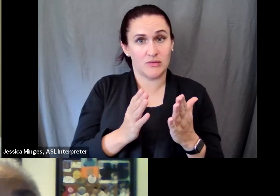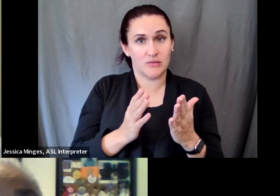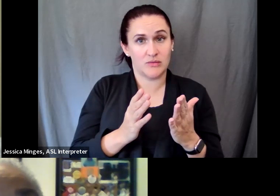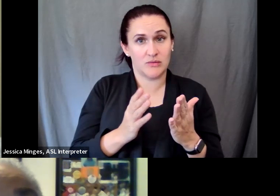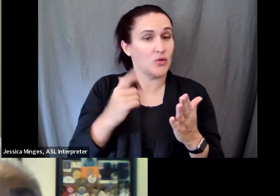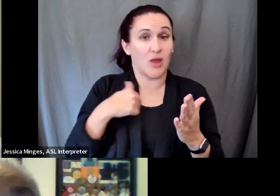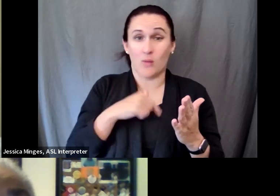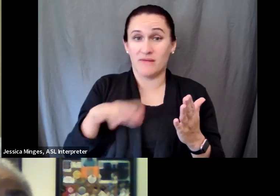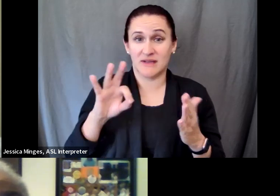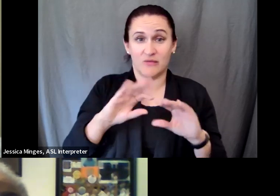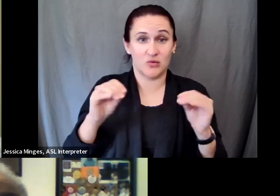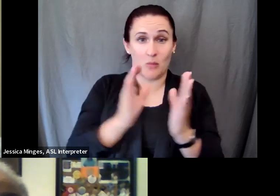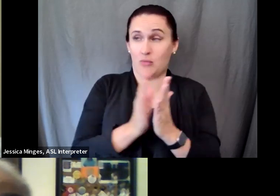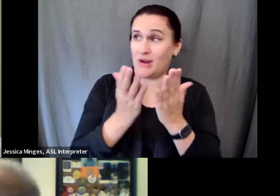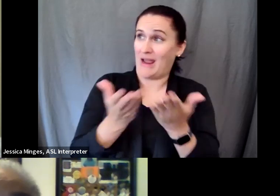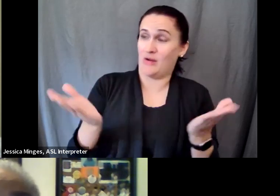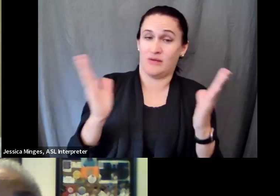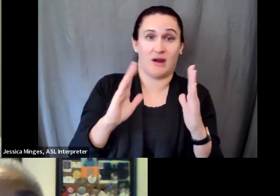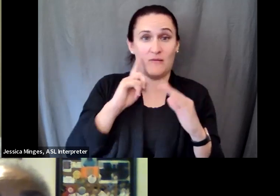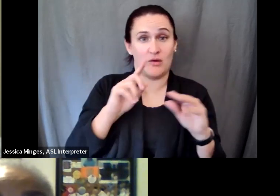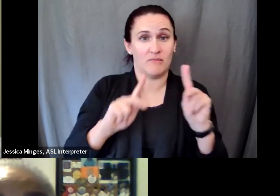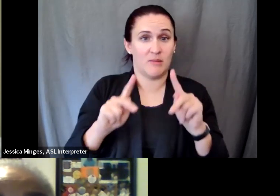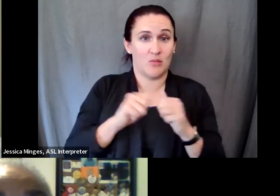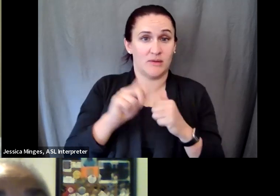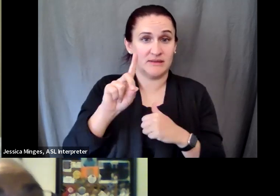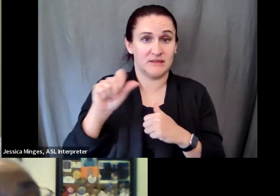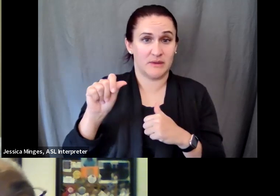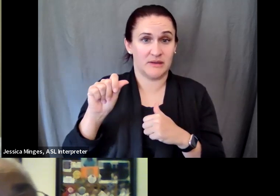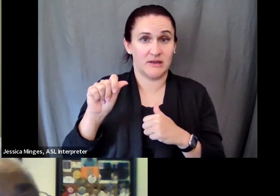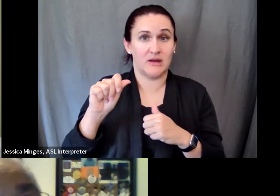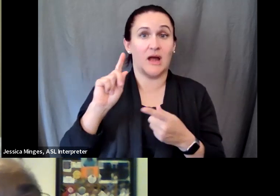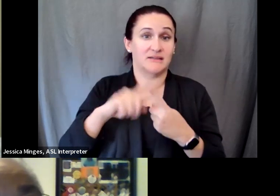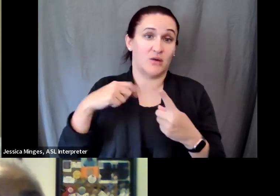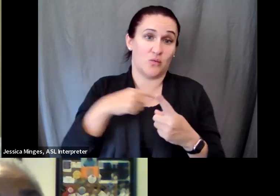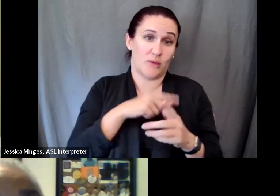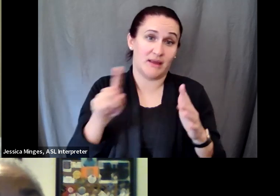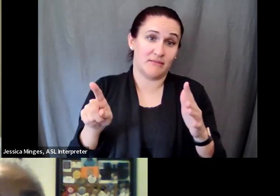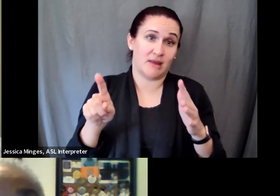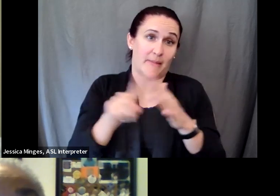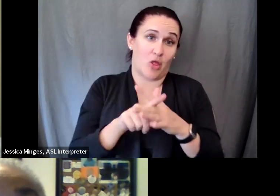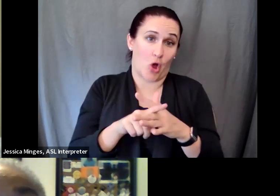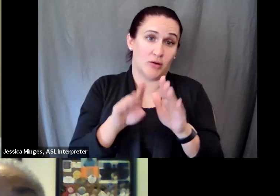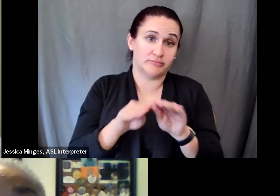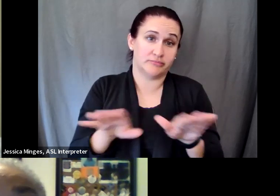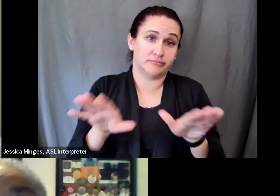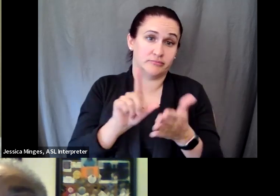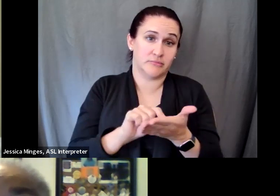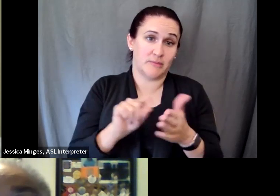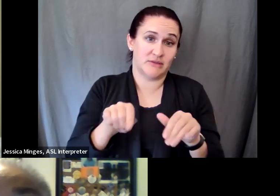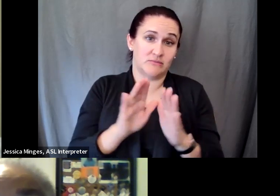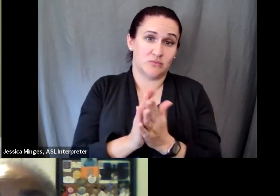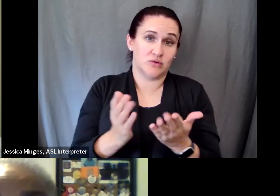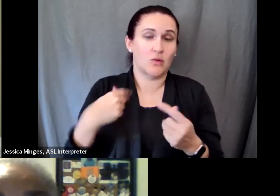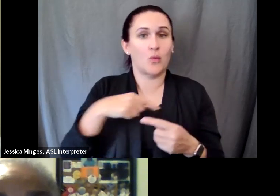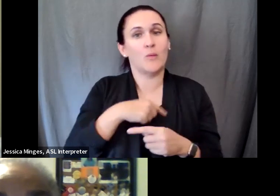book on the market for persons with disabilities until we came along. So we